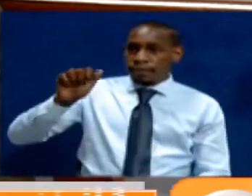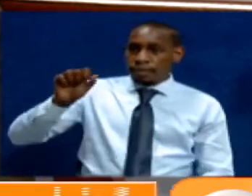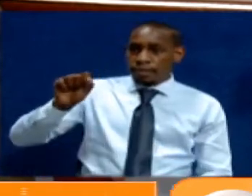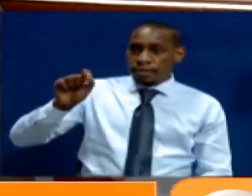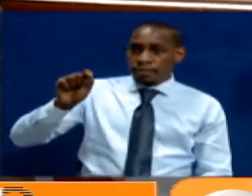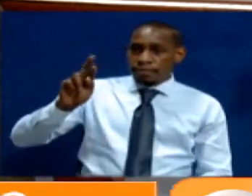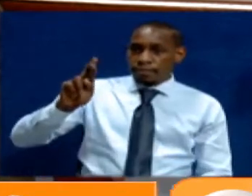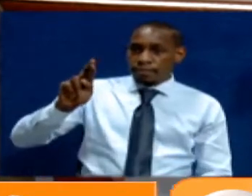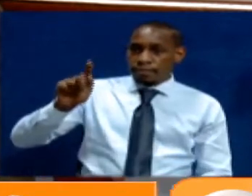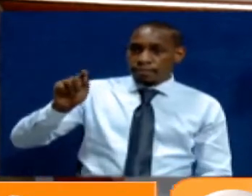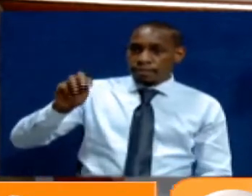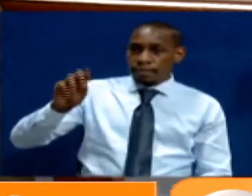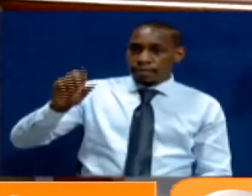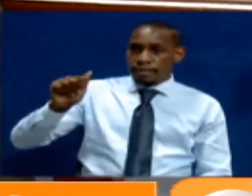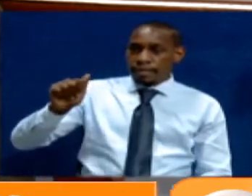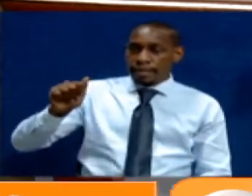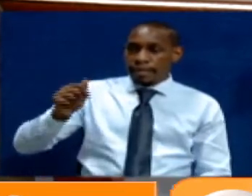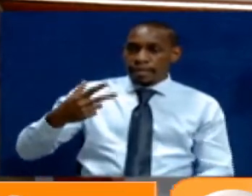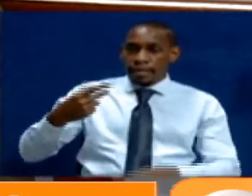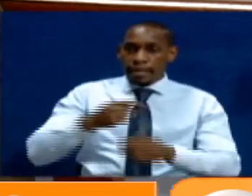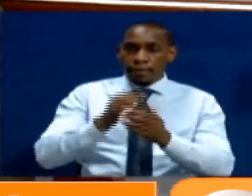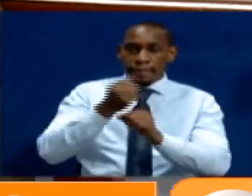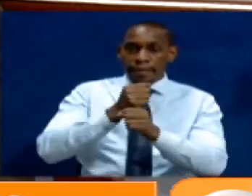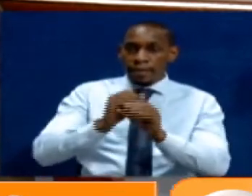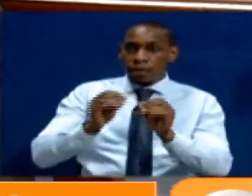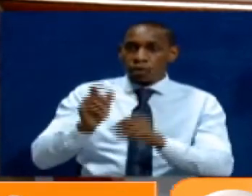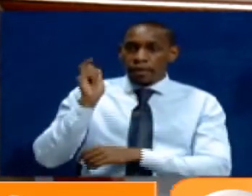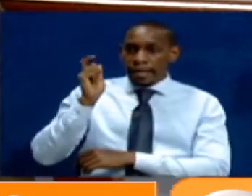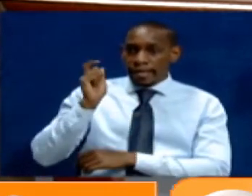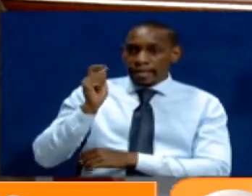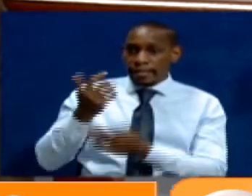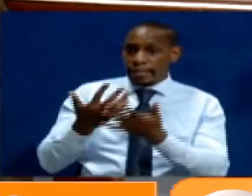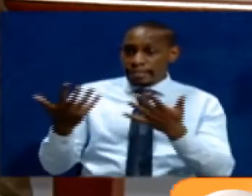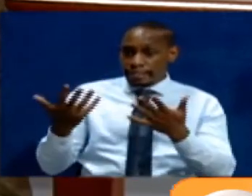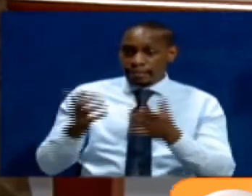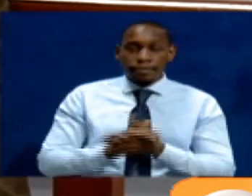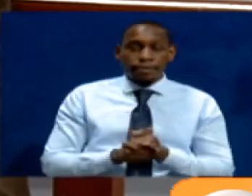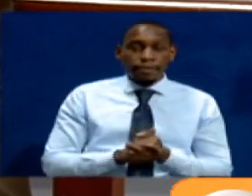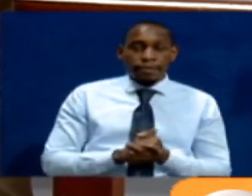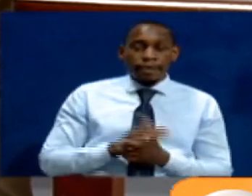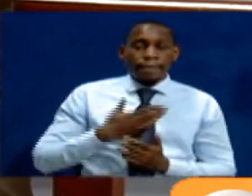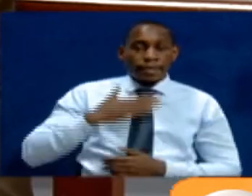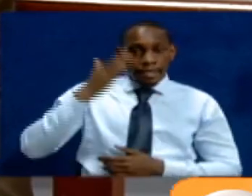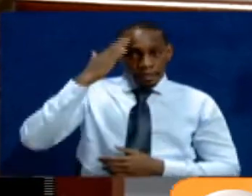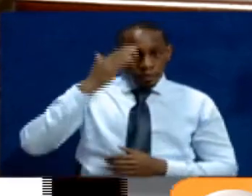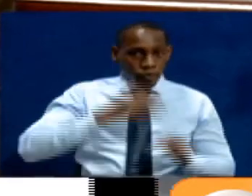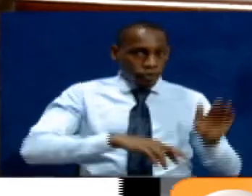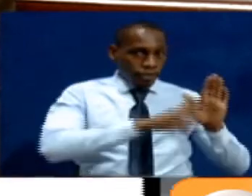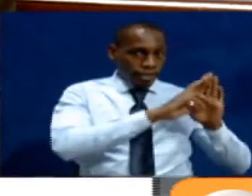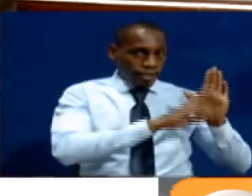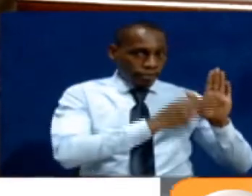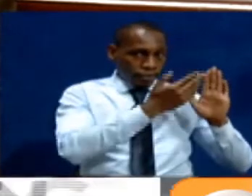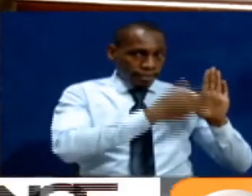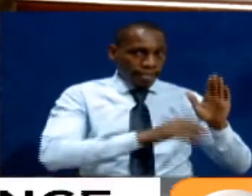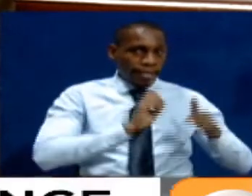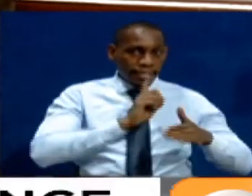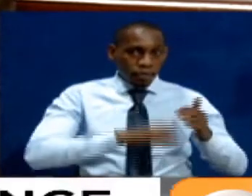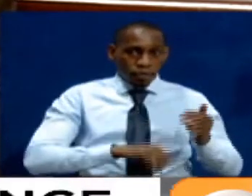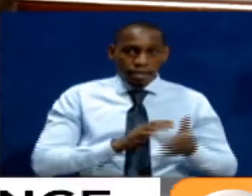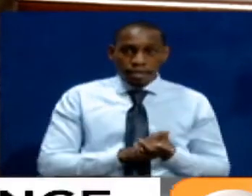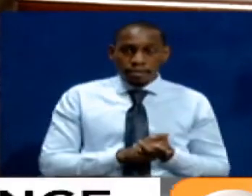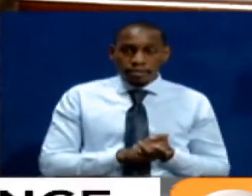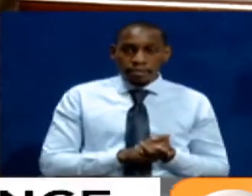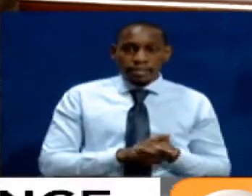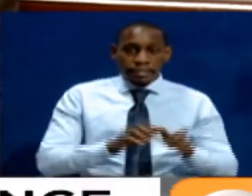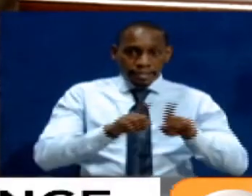Astrazeneca vaccine has not been made from an egg protein. Now, I know within our guidelines, we talk about